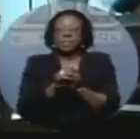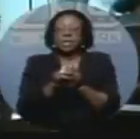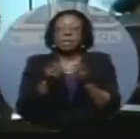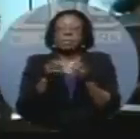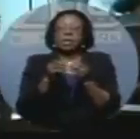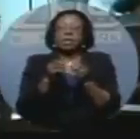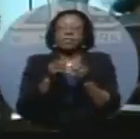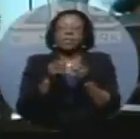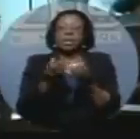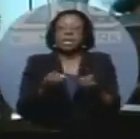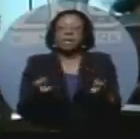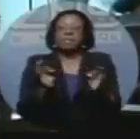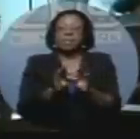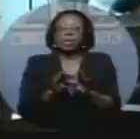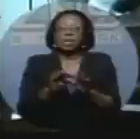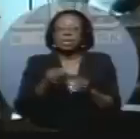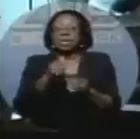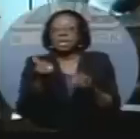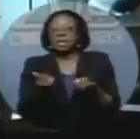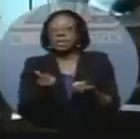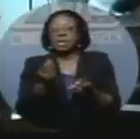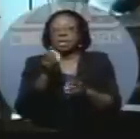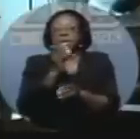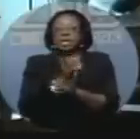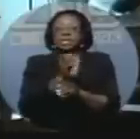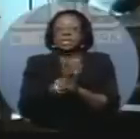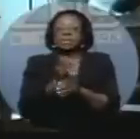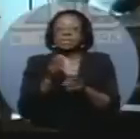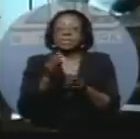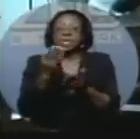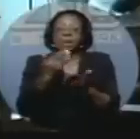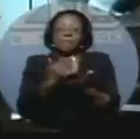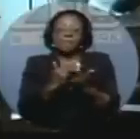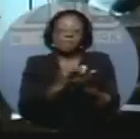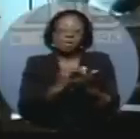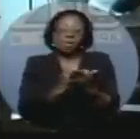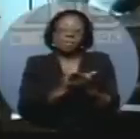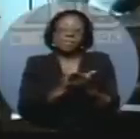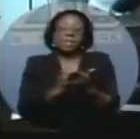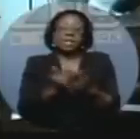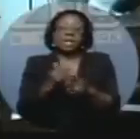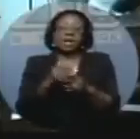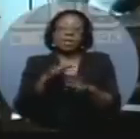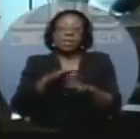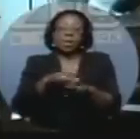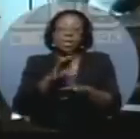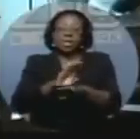Moreover, import entries and other customs forms are now being submitted electronically.